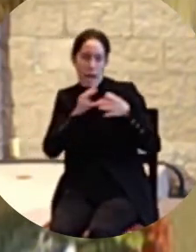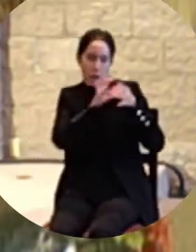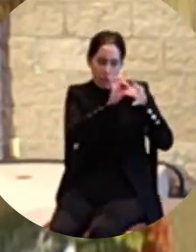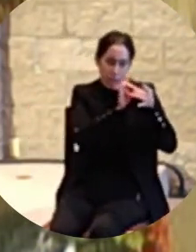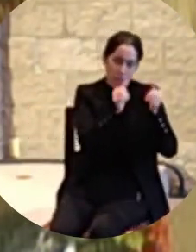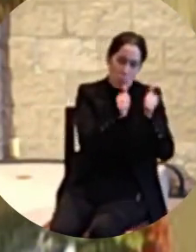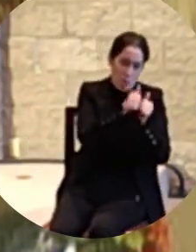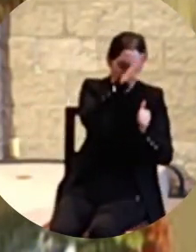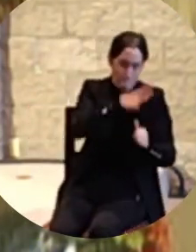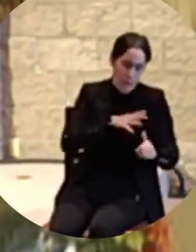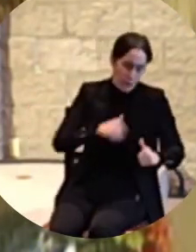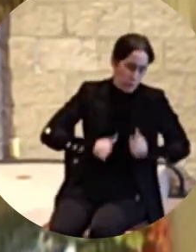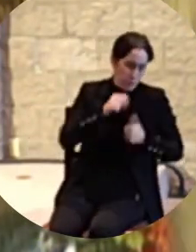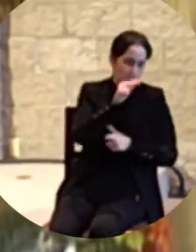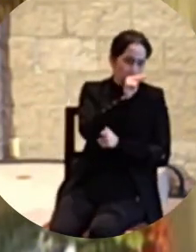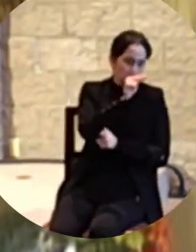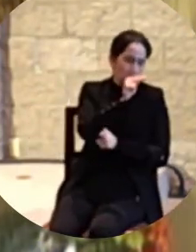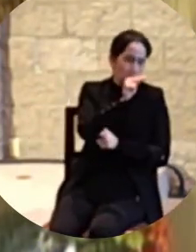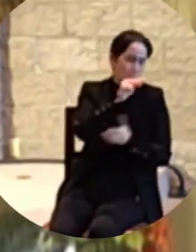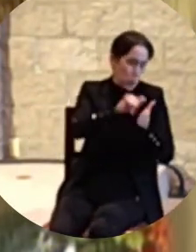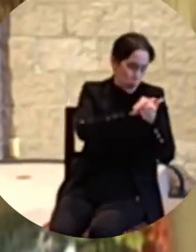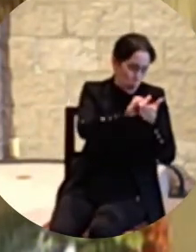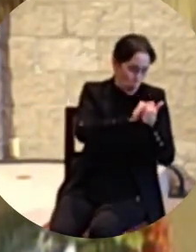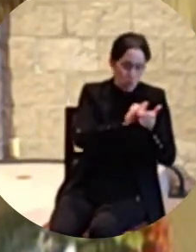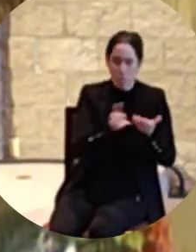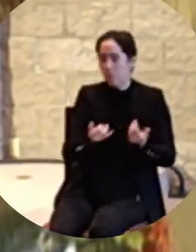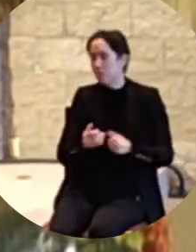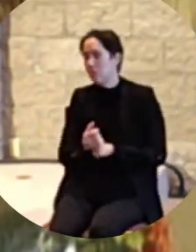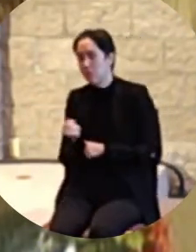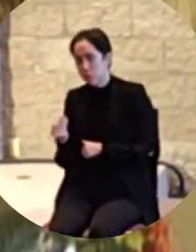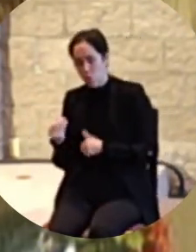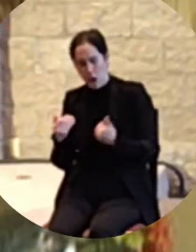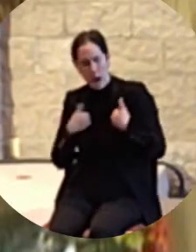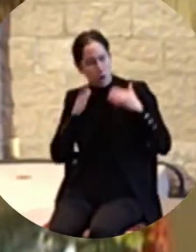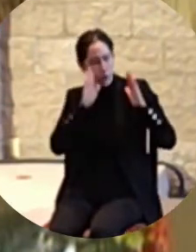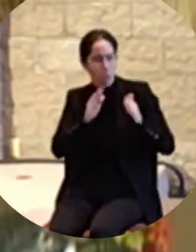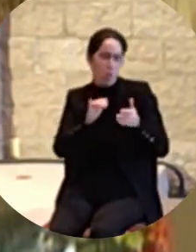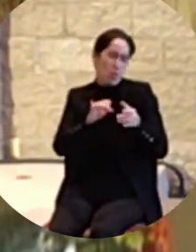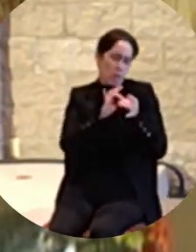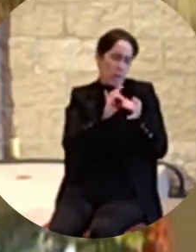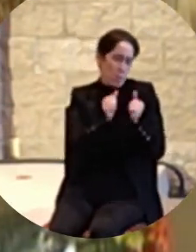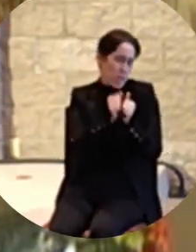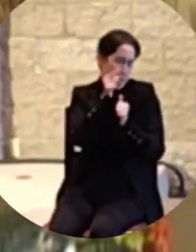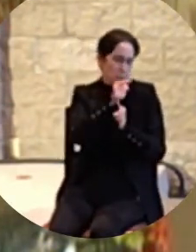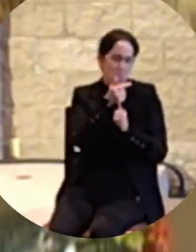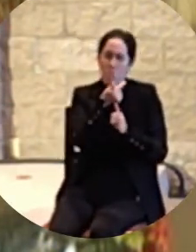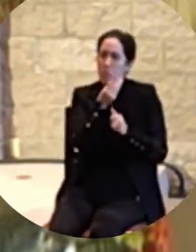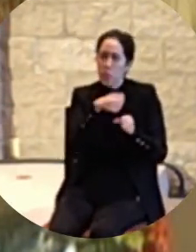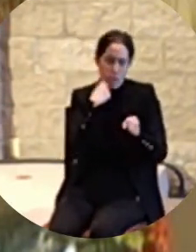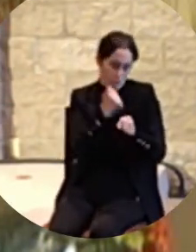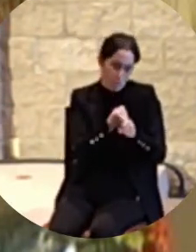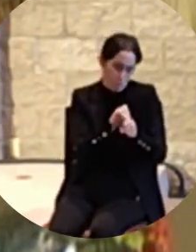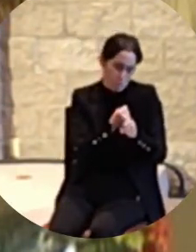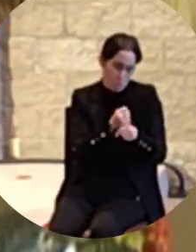wonderful place to be. And so I struck up a great relationship with him, and we were in relationship for several years.